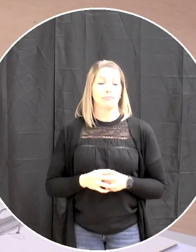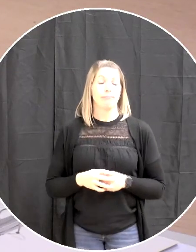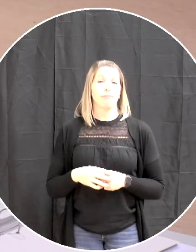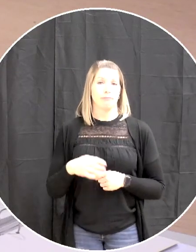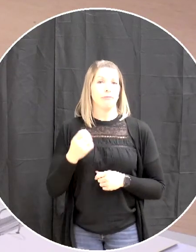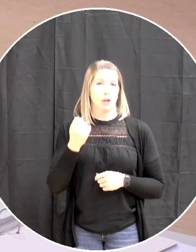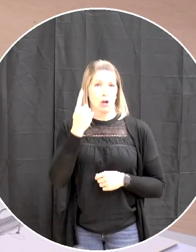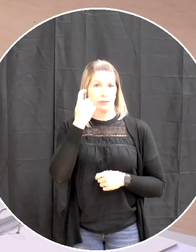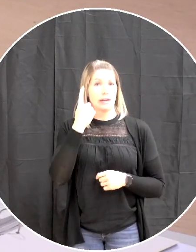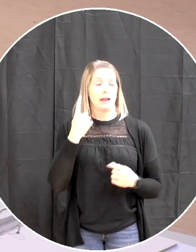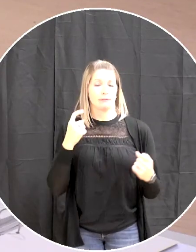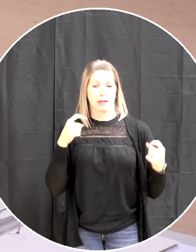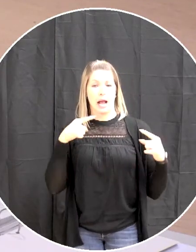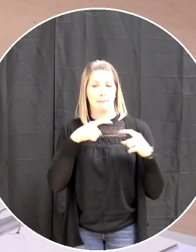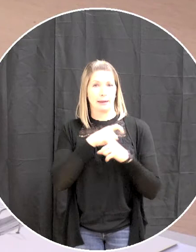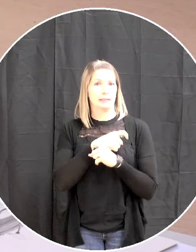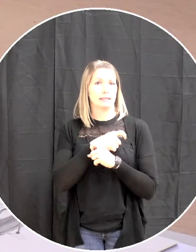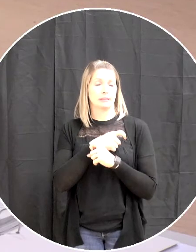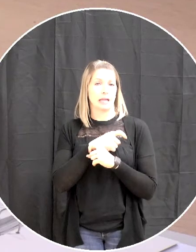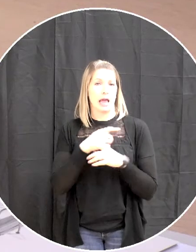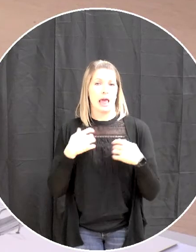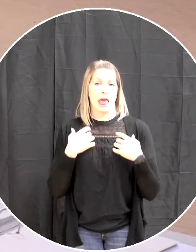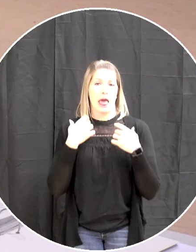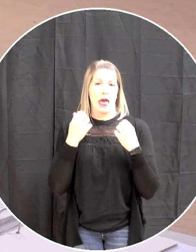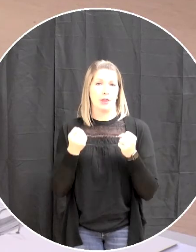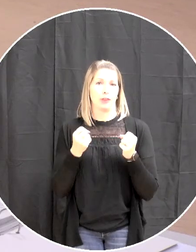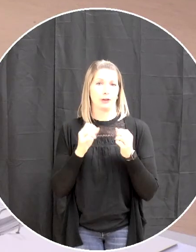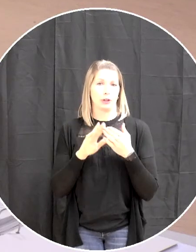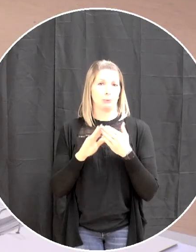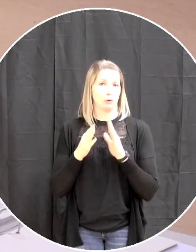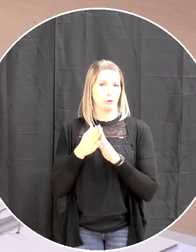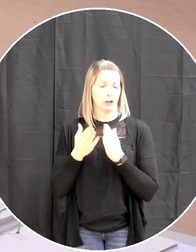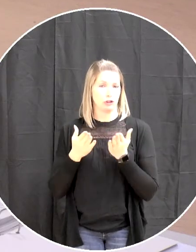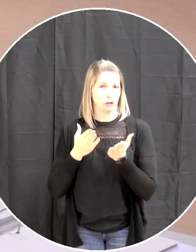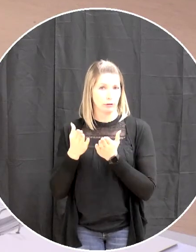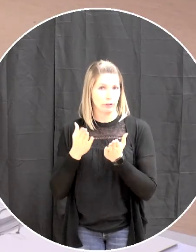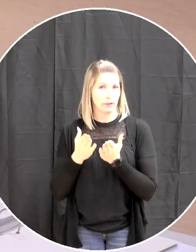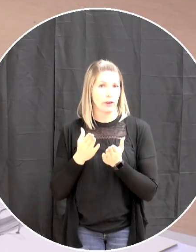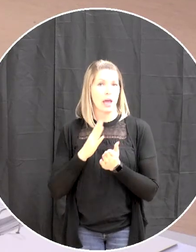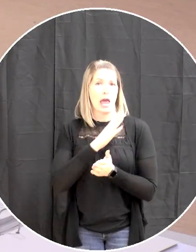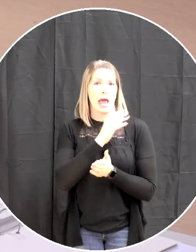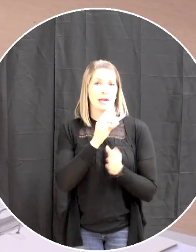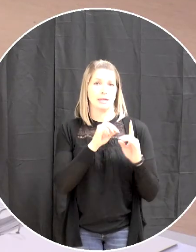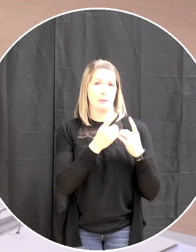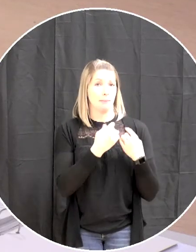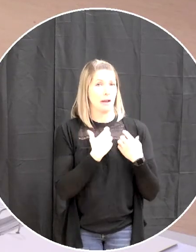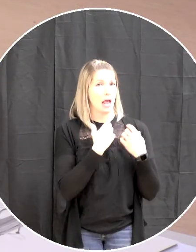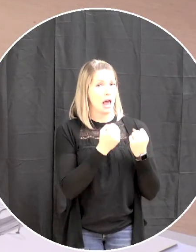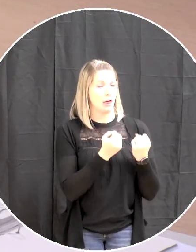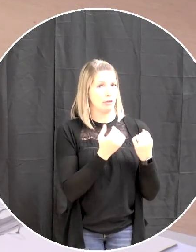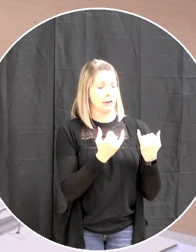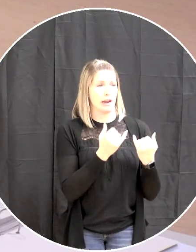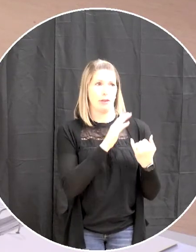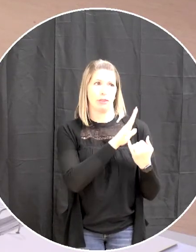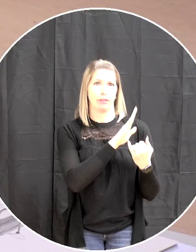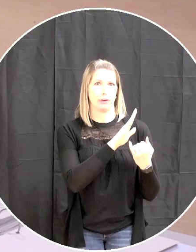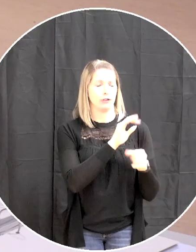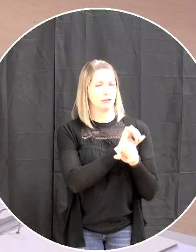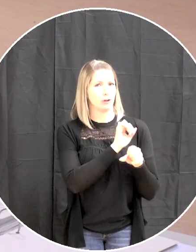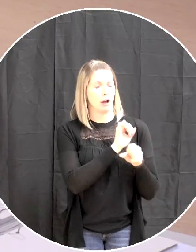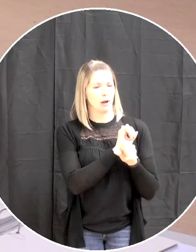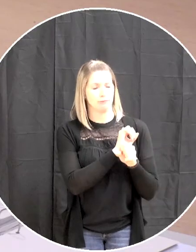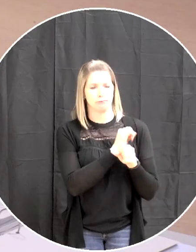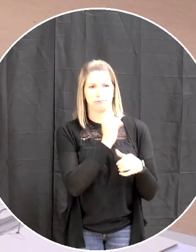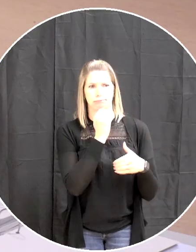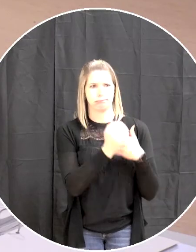of the issues that the Health and Community Services and the Chief Medical Officer of Health's department are dealing with during this time, and it continues to